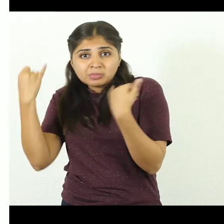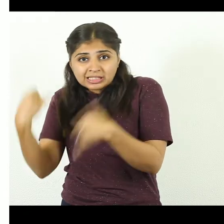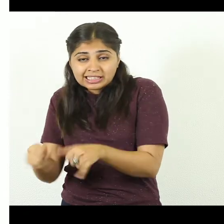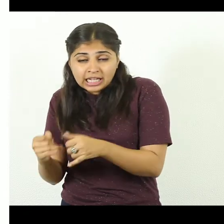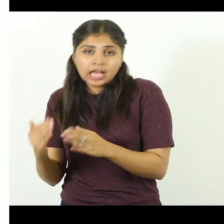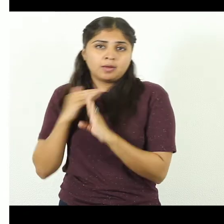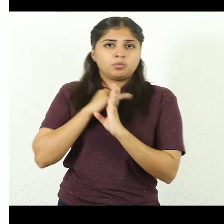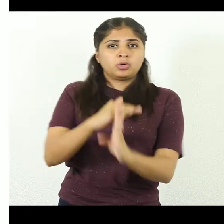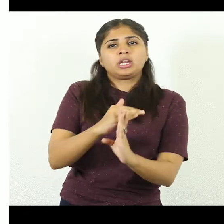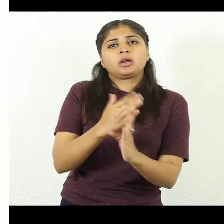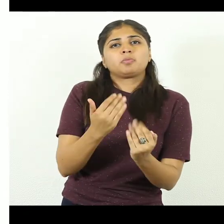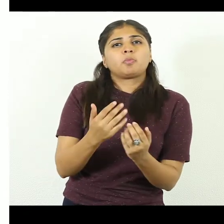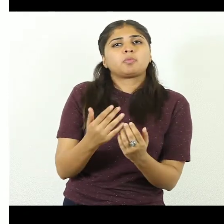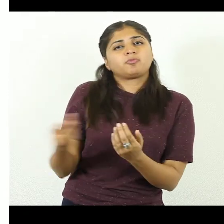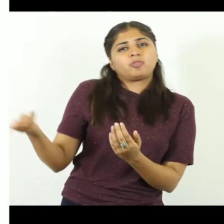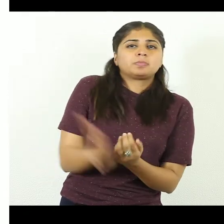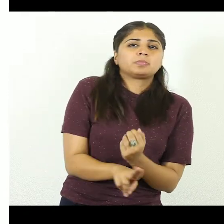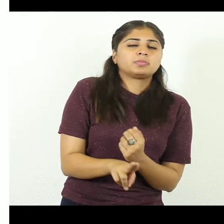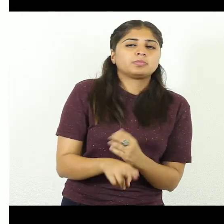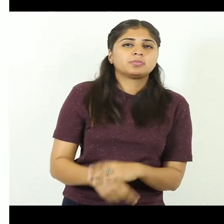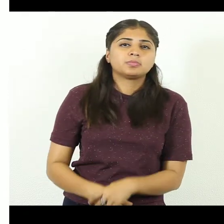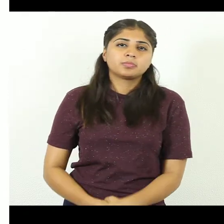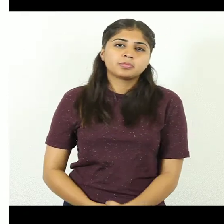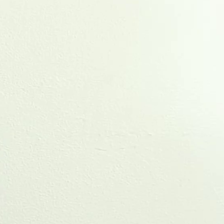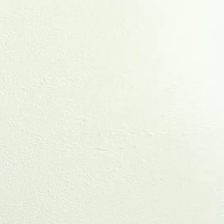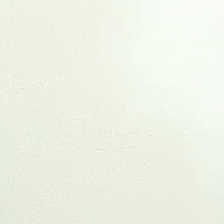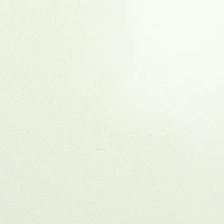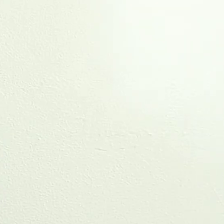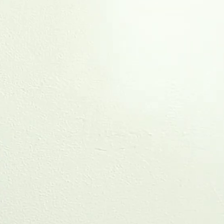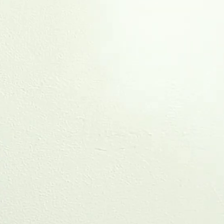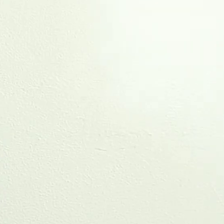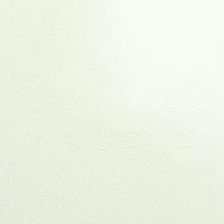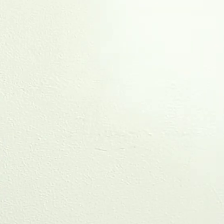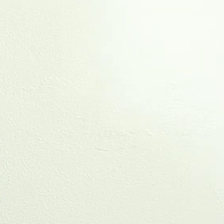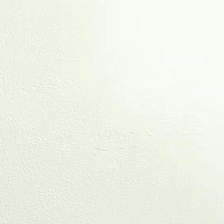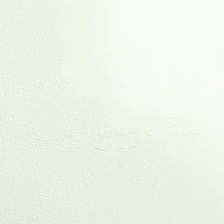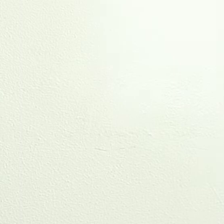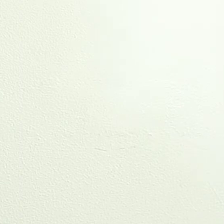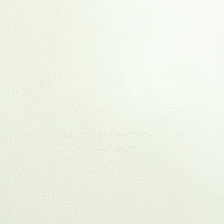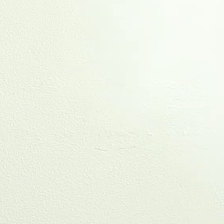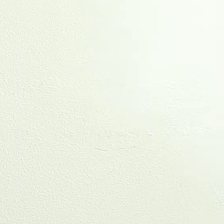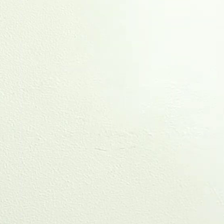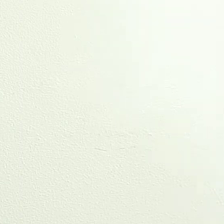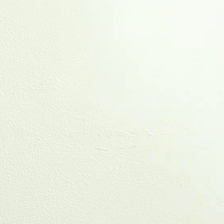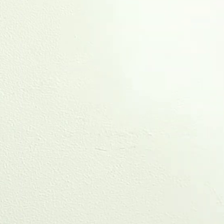or delete a record that should not be deleted.